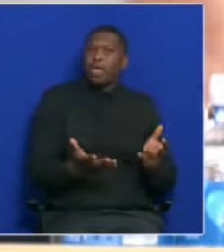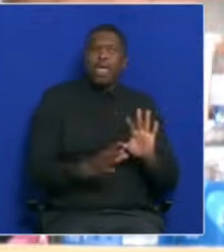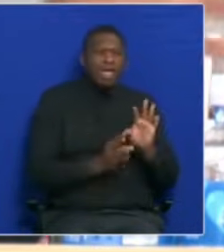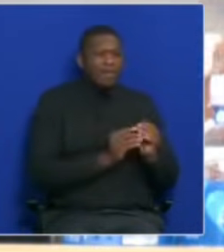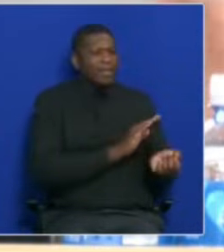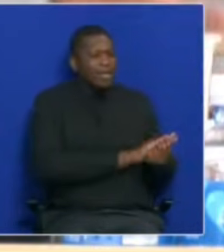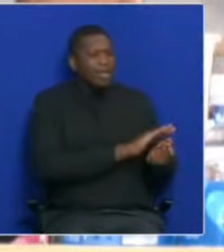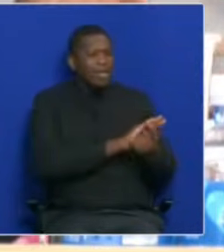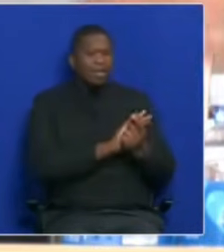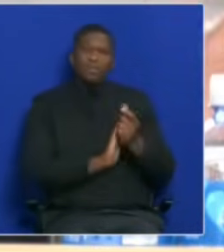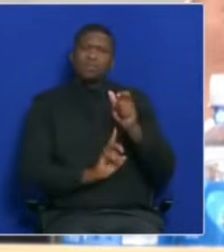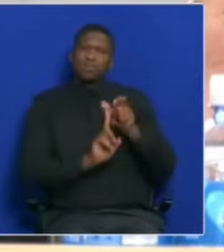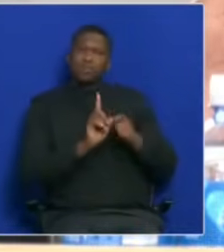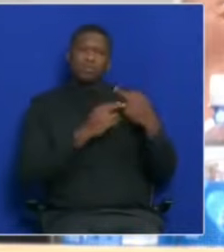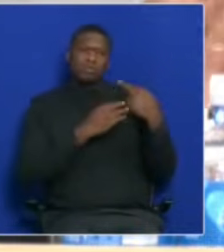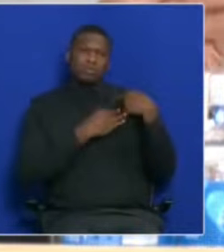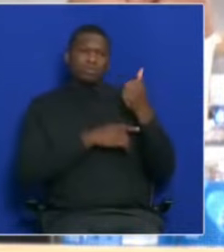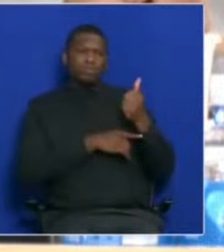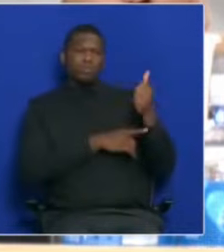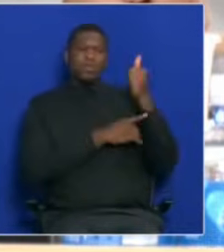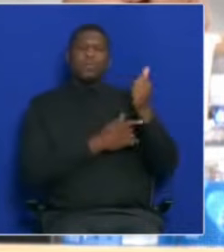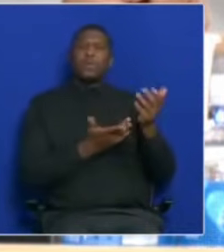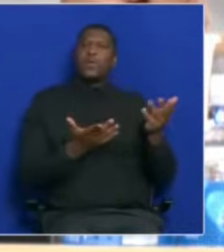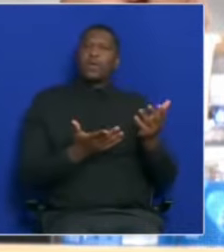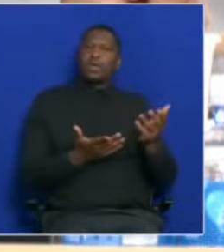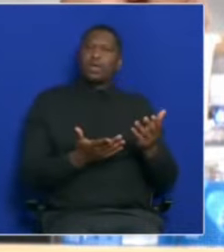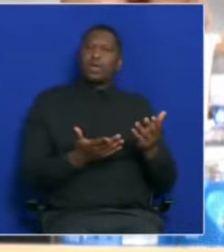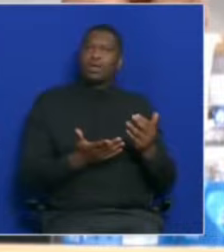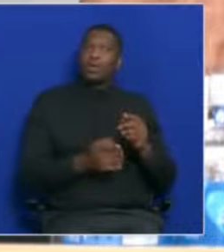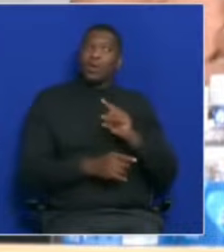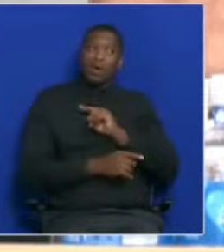a poorly investigated case